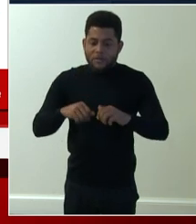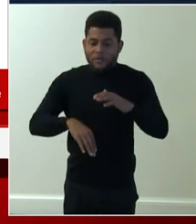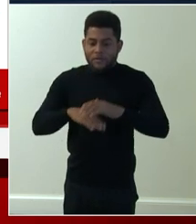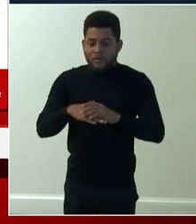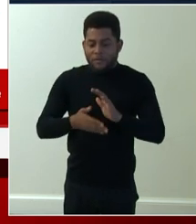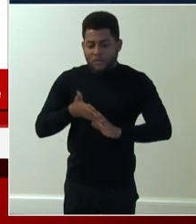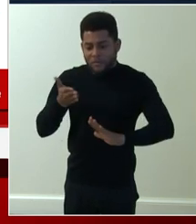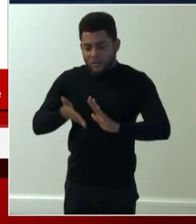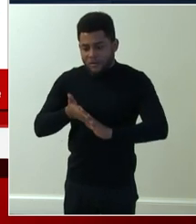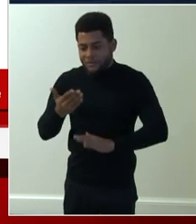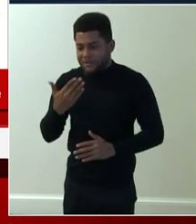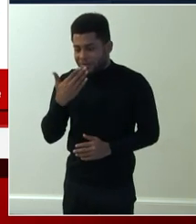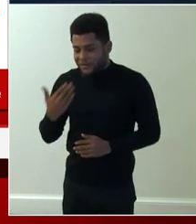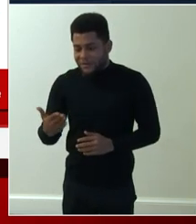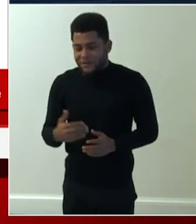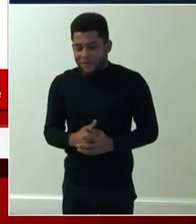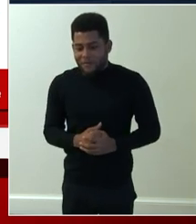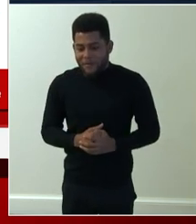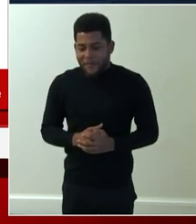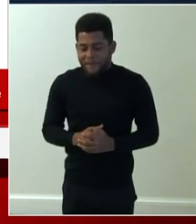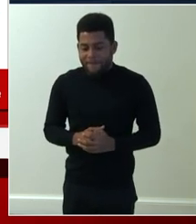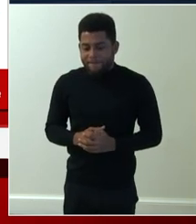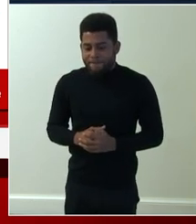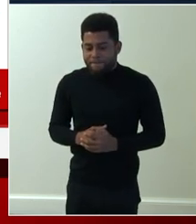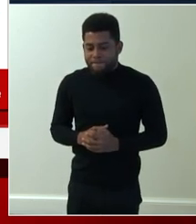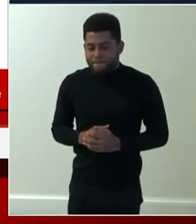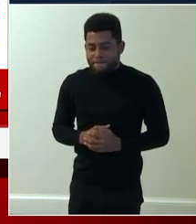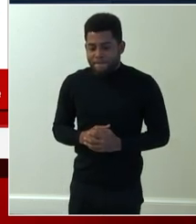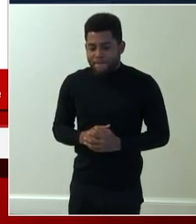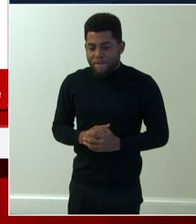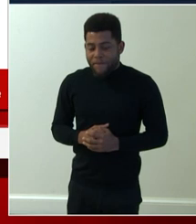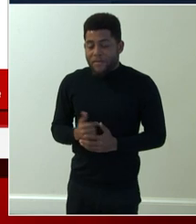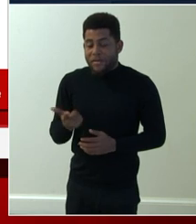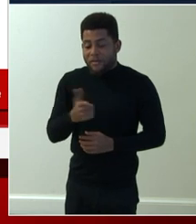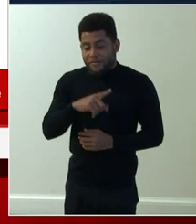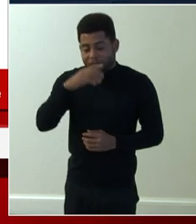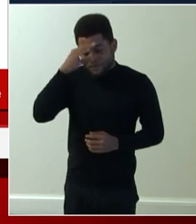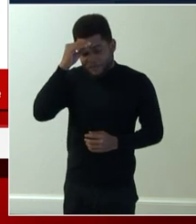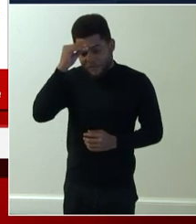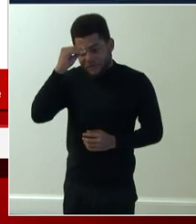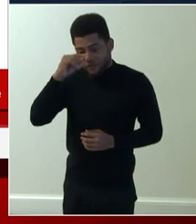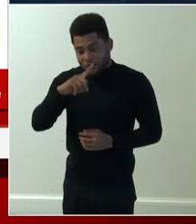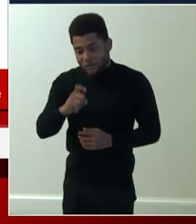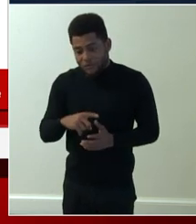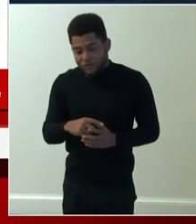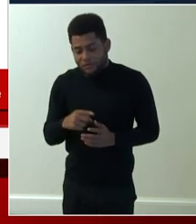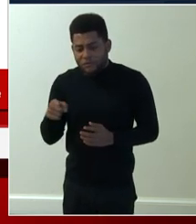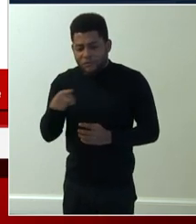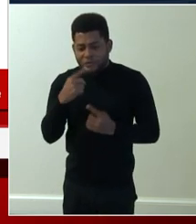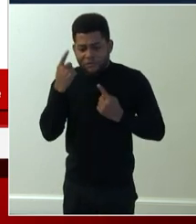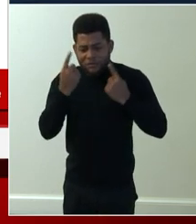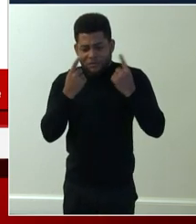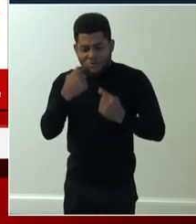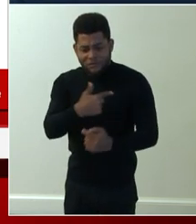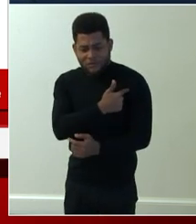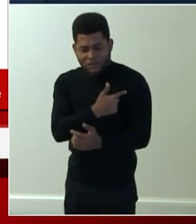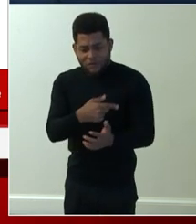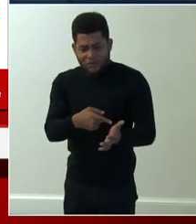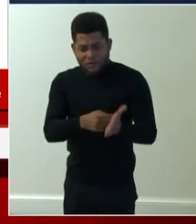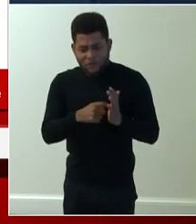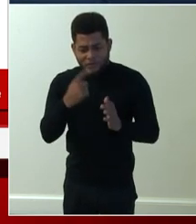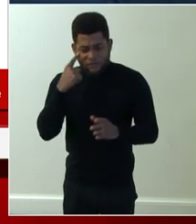you. Yes, Michael. Hey, Mayor. I'm wondering if you all have considered vaccine requirements for indoor venues